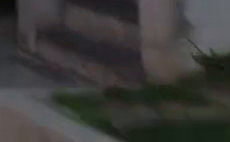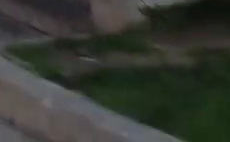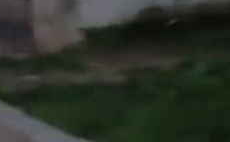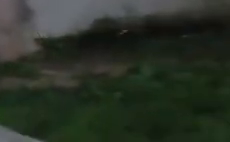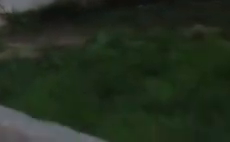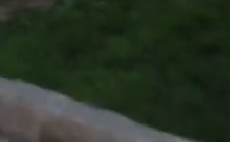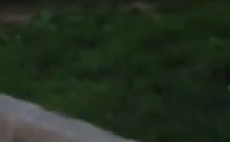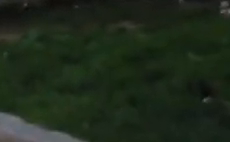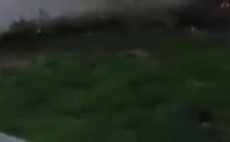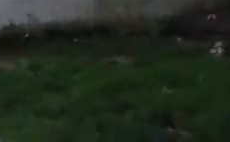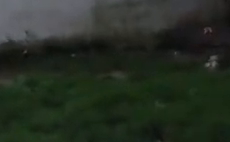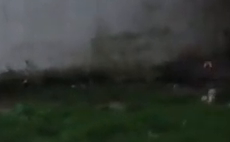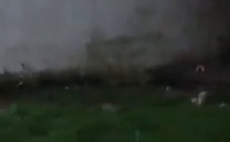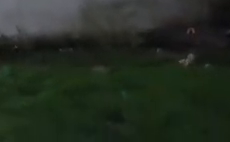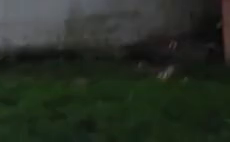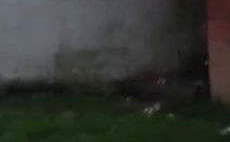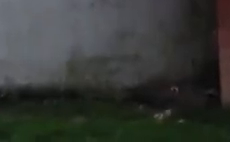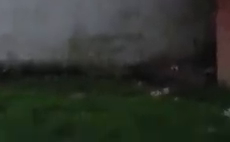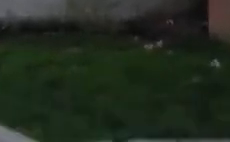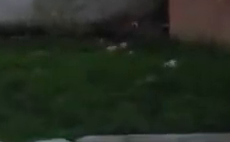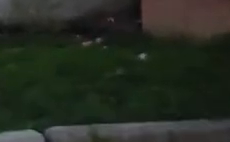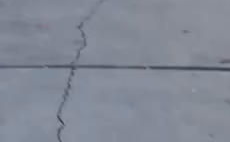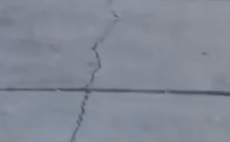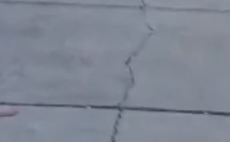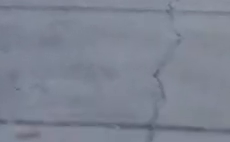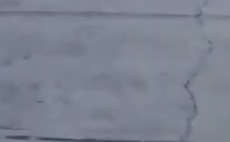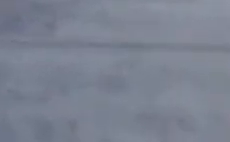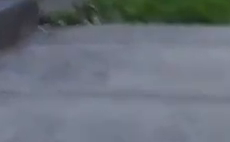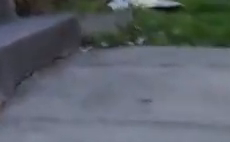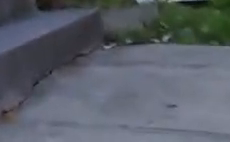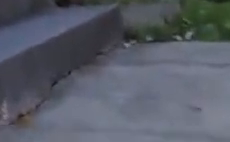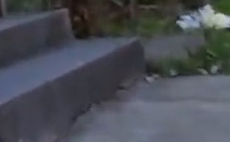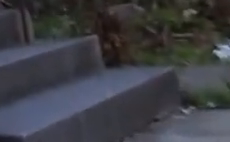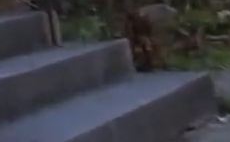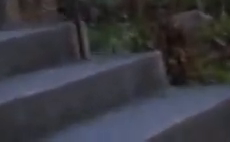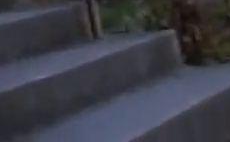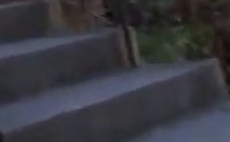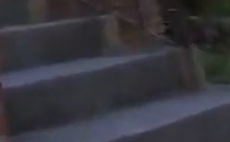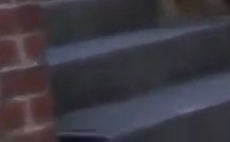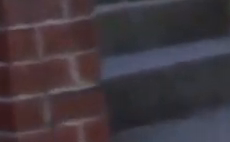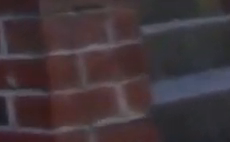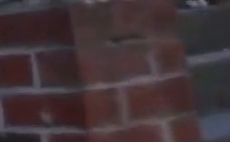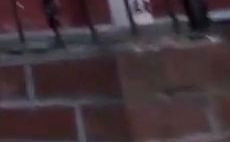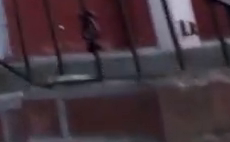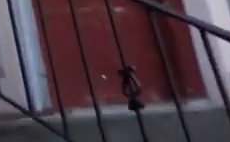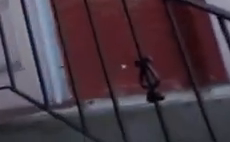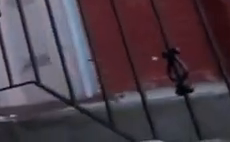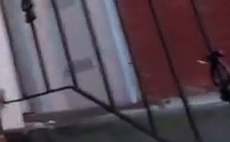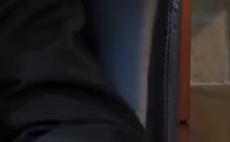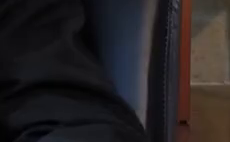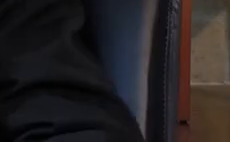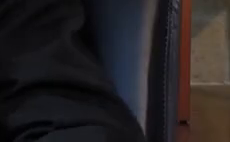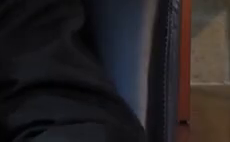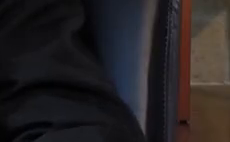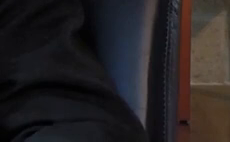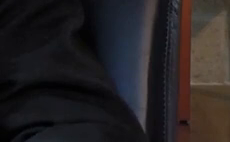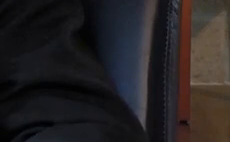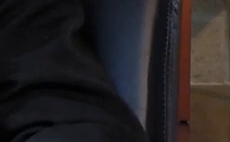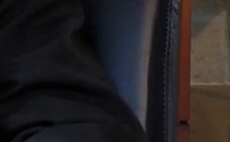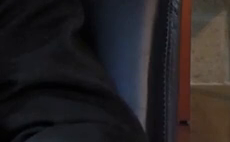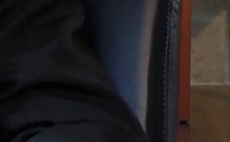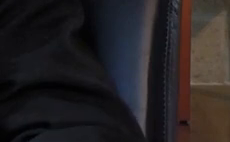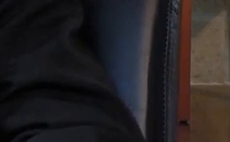So you still see the U.S. Postal Service letter carrier delivering the mail to your door. But all the